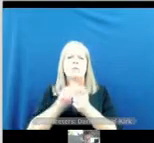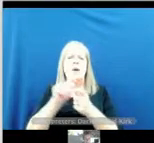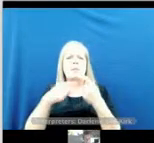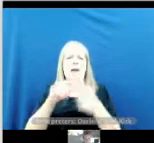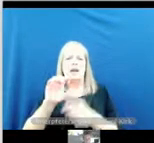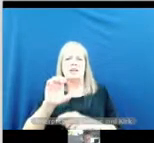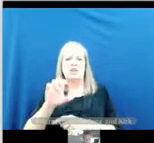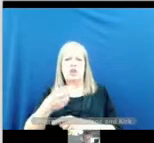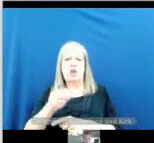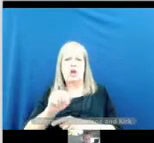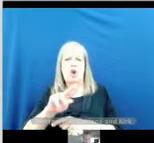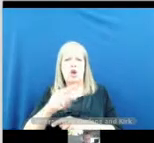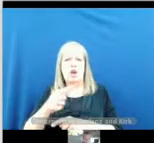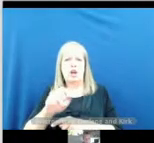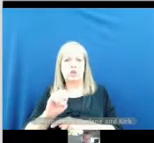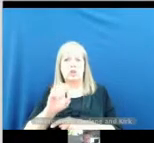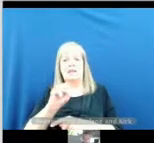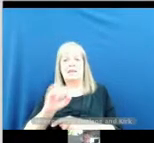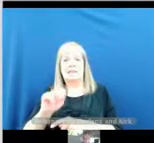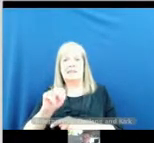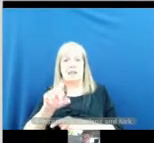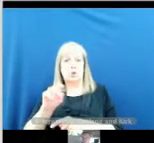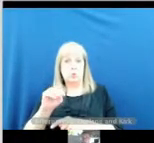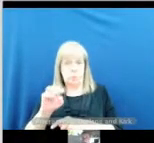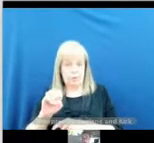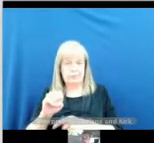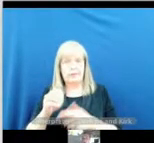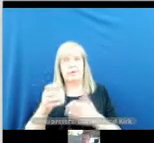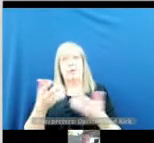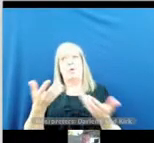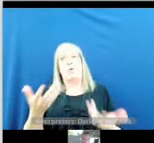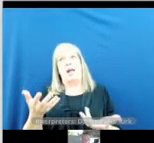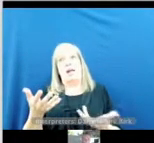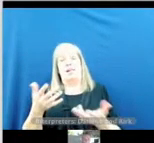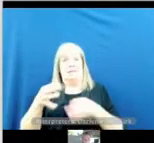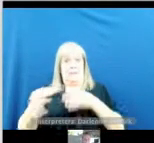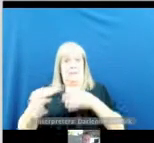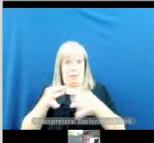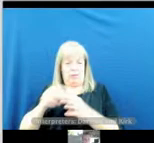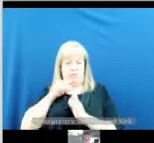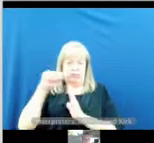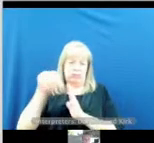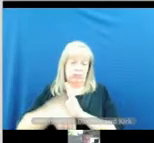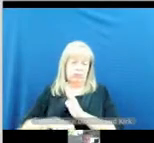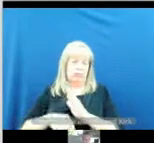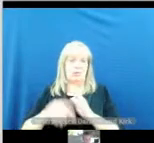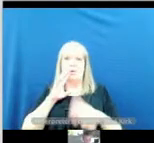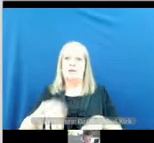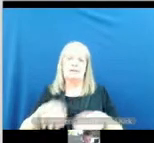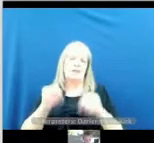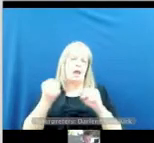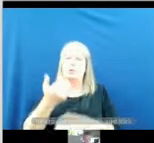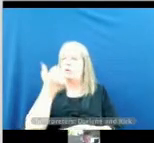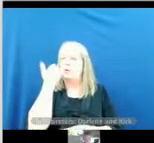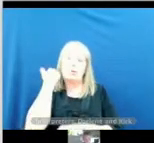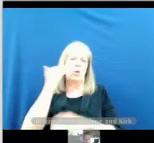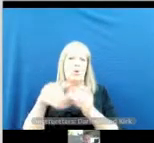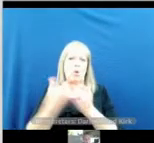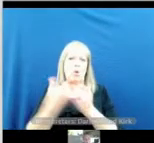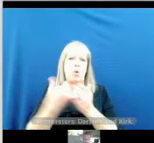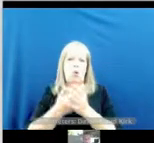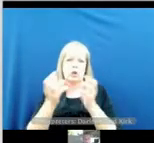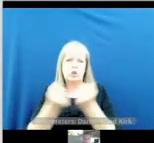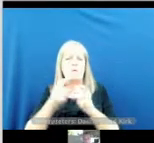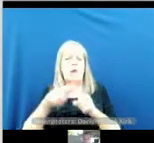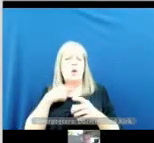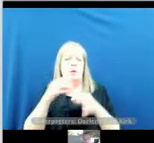a whole other workshop, but I can talk to you briefly about that. So charge syndrome is